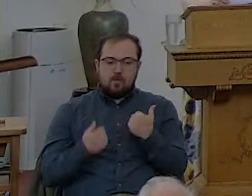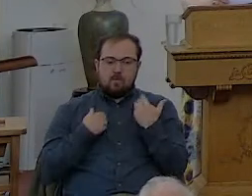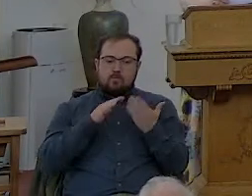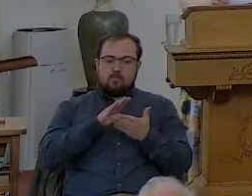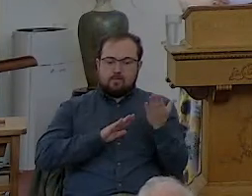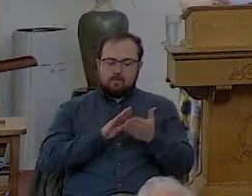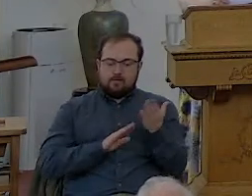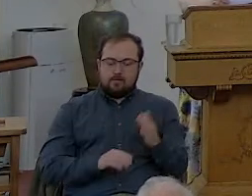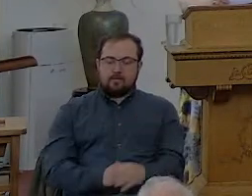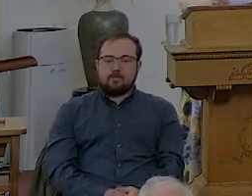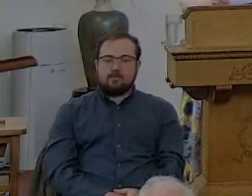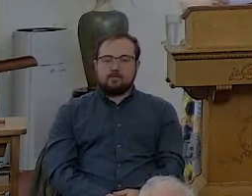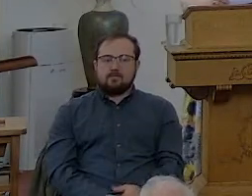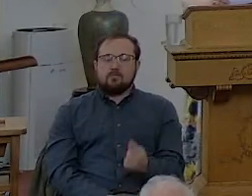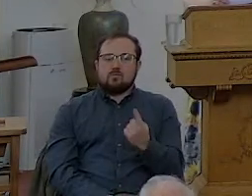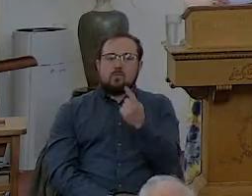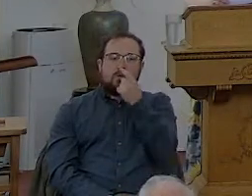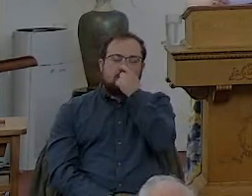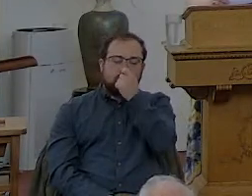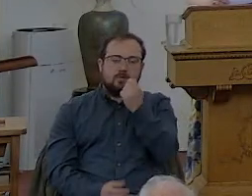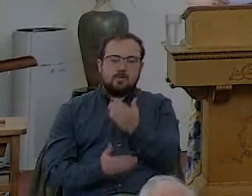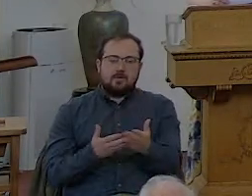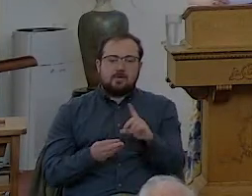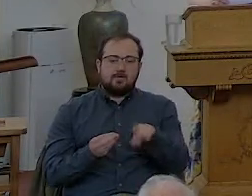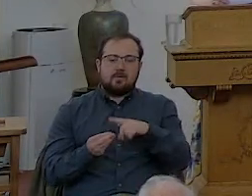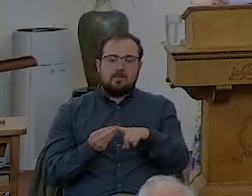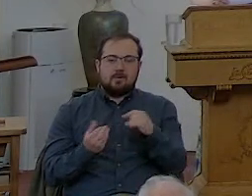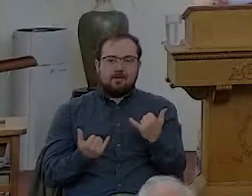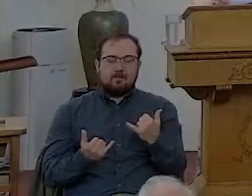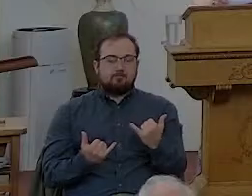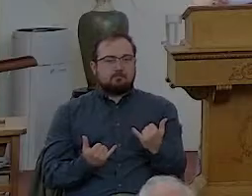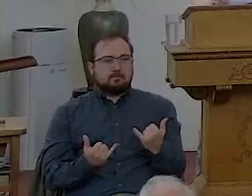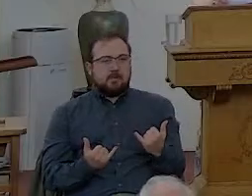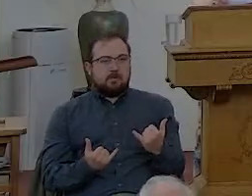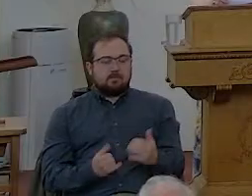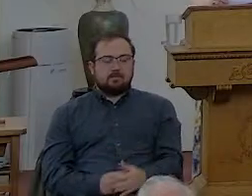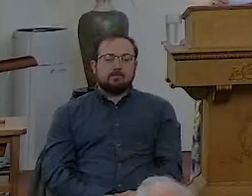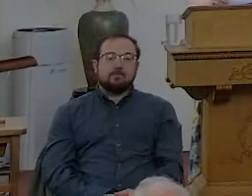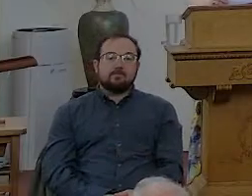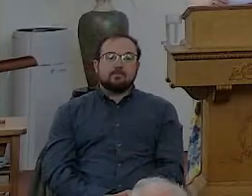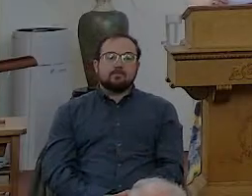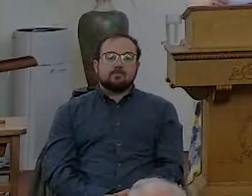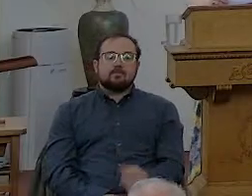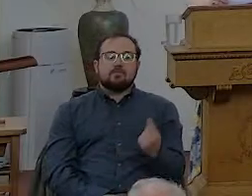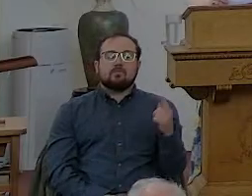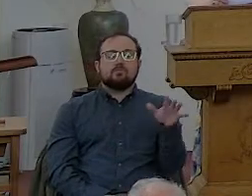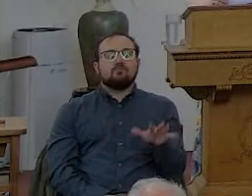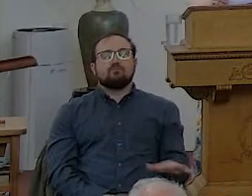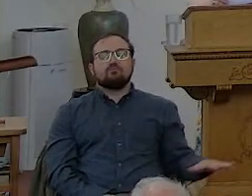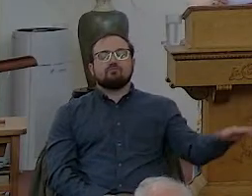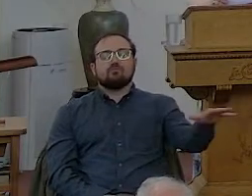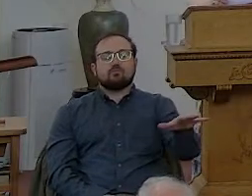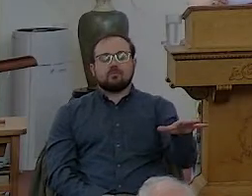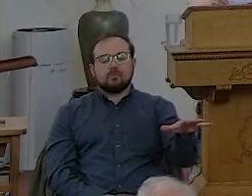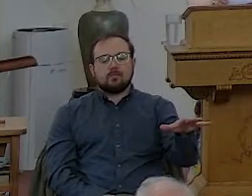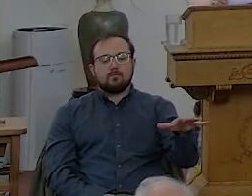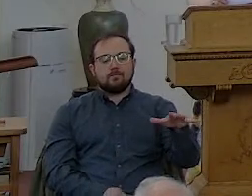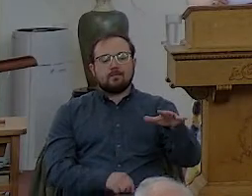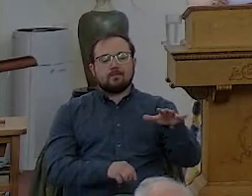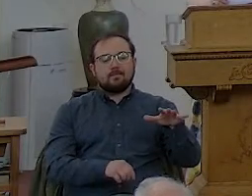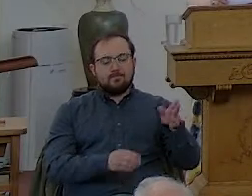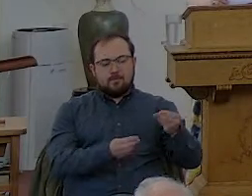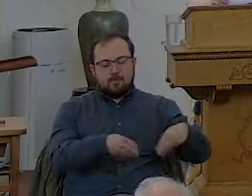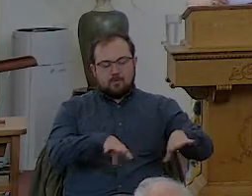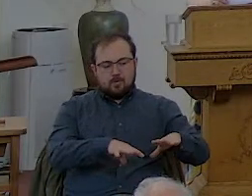One of the interesting things about Deepwood Estates, at least now, is that there's an area on the grounds that